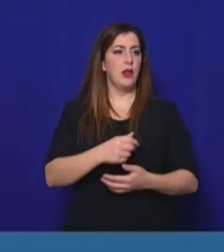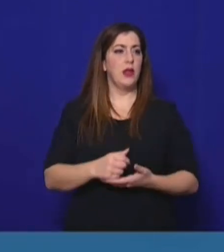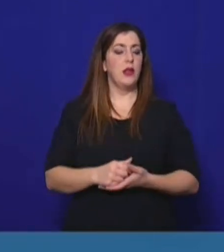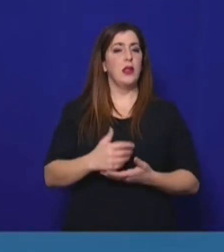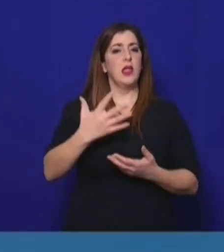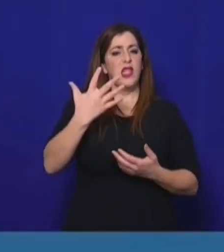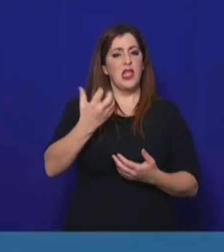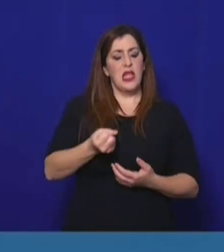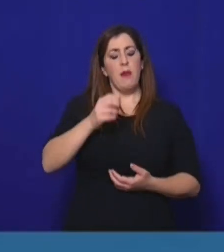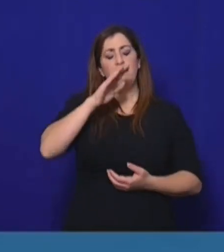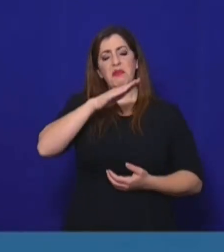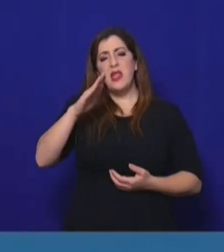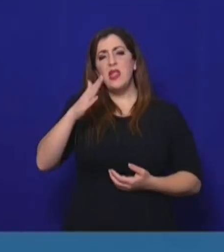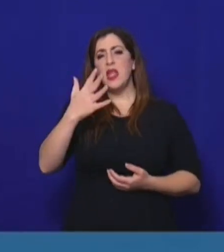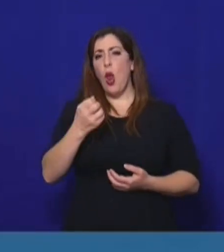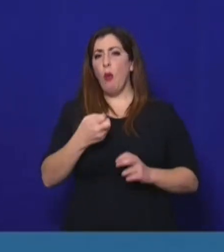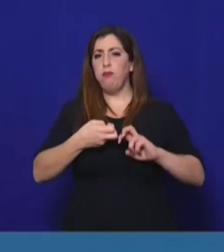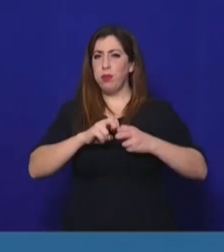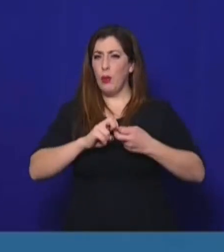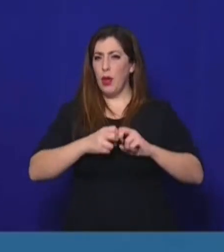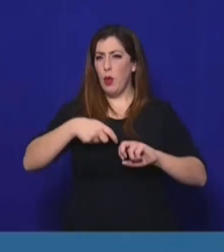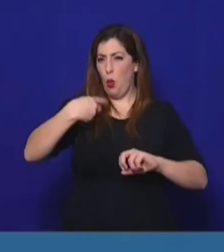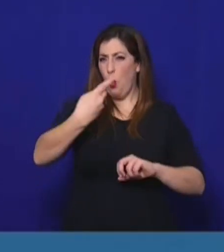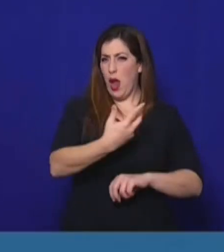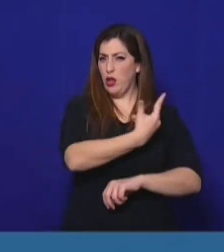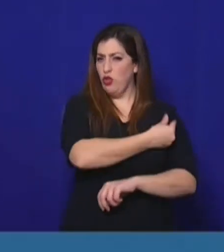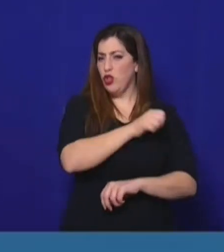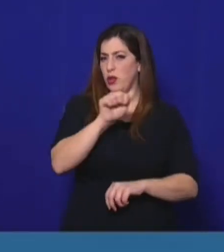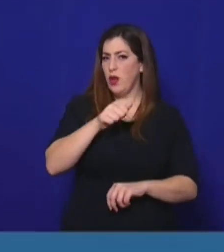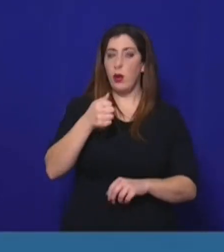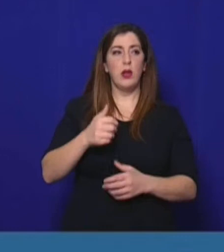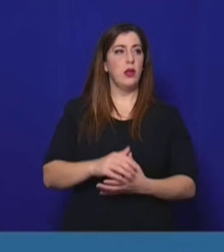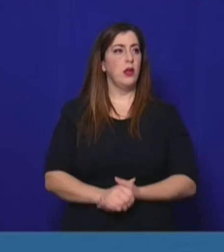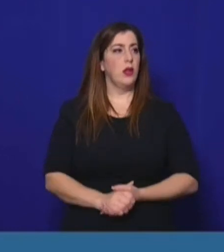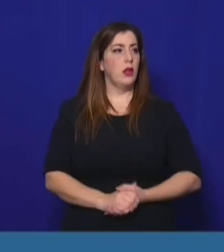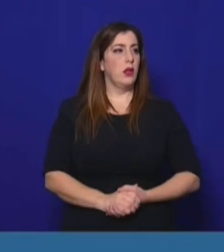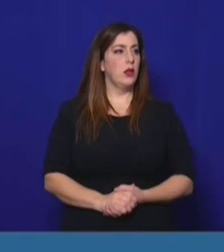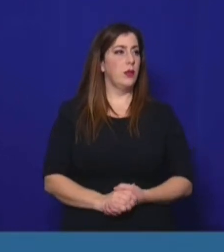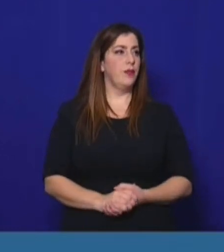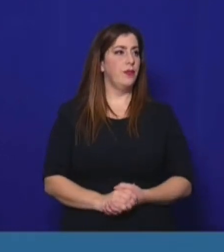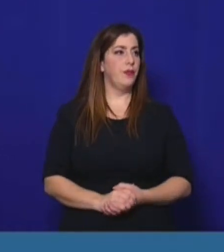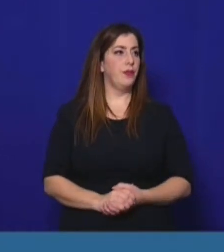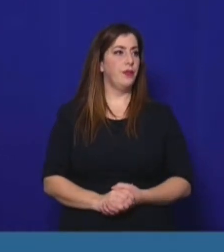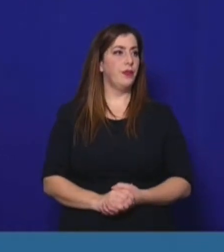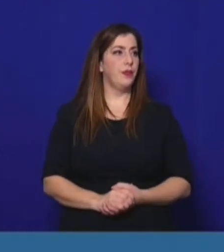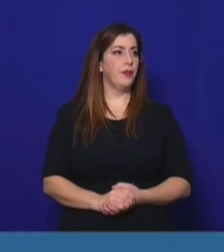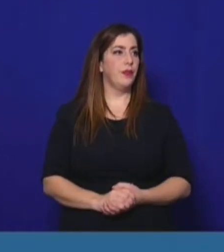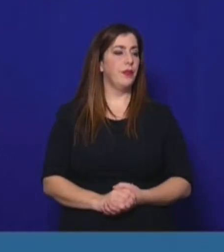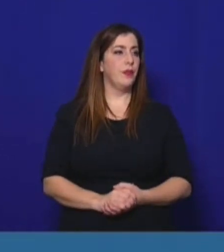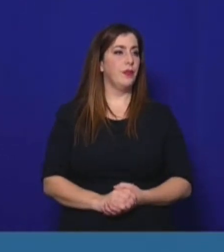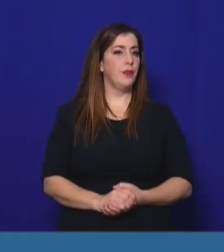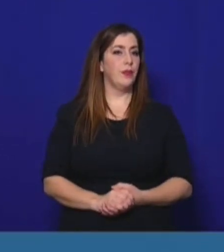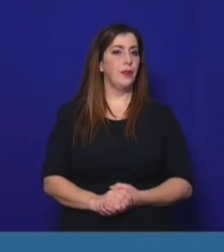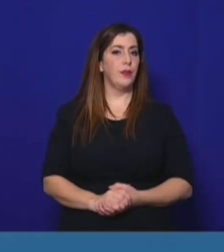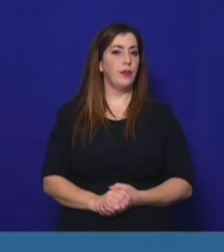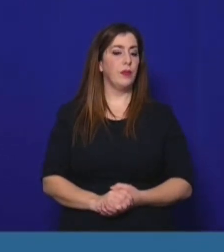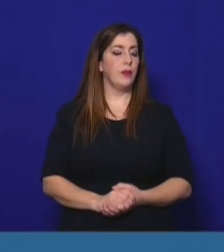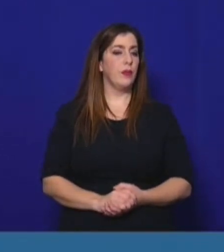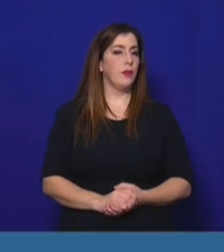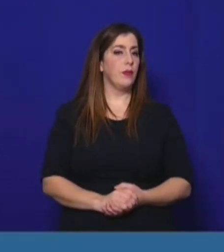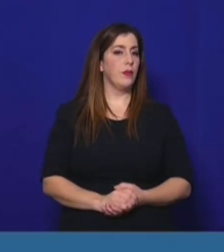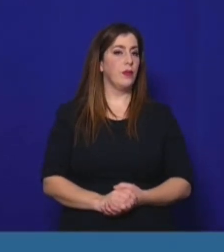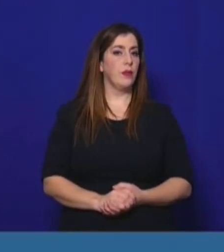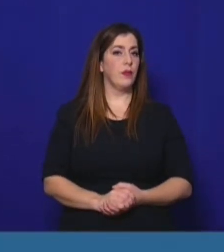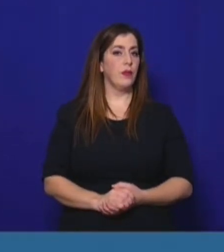li rrapportaw xi side effects sa issa? Grazzi. Dan punt importanti ħafna li aħna għandna nies li huma